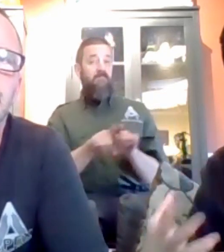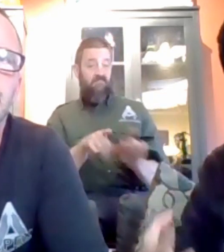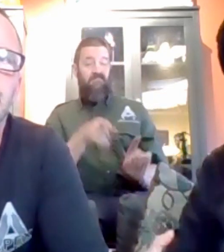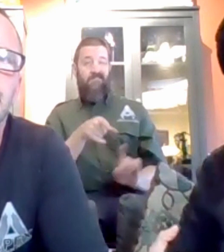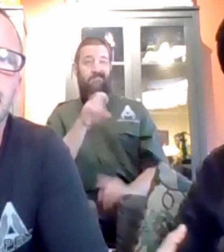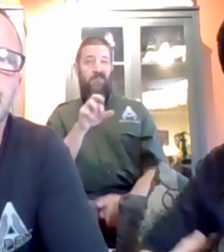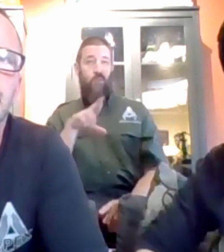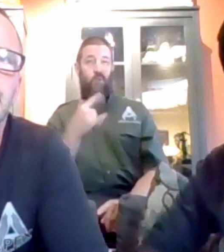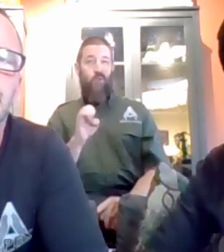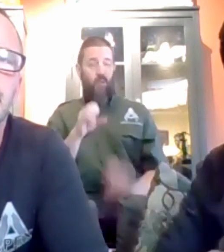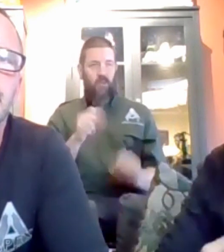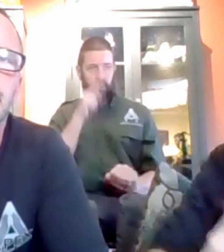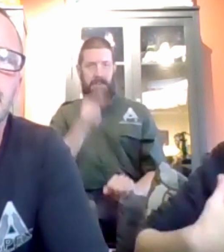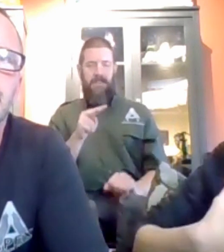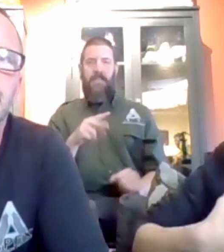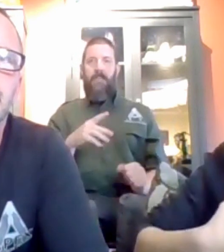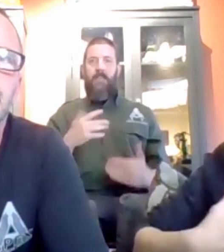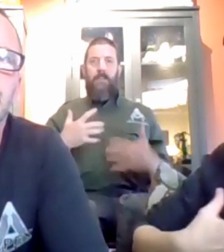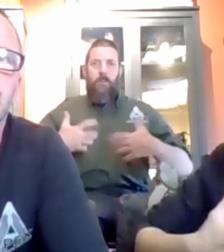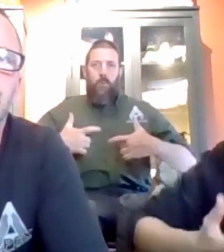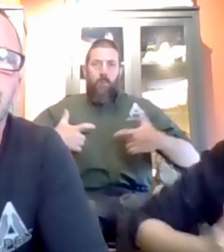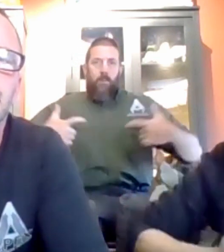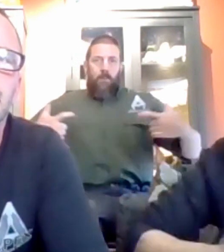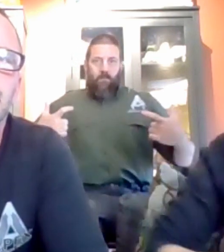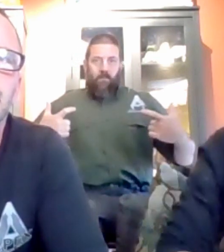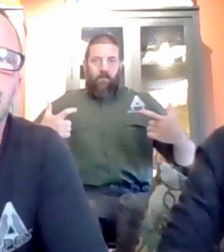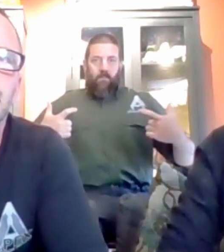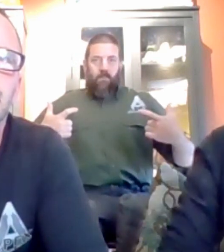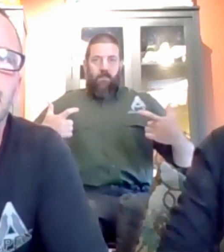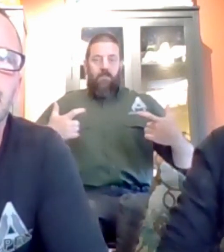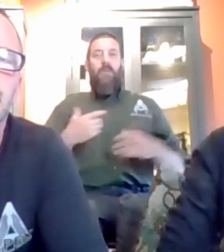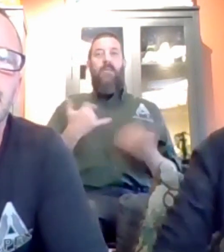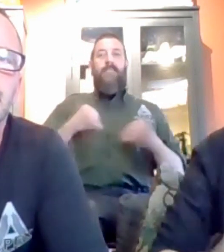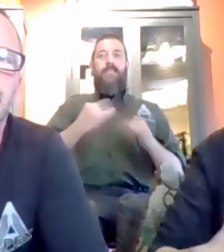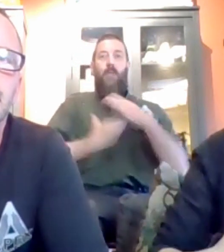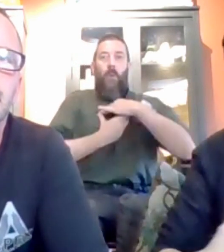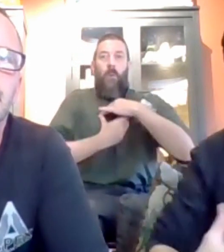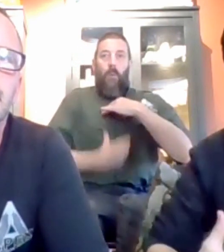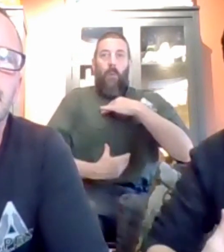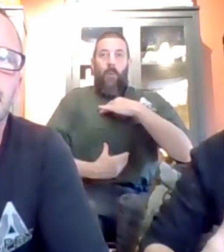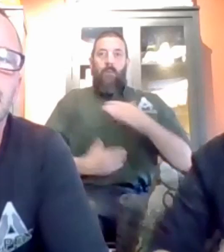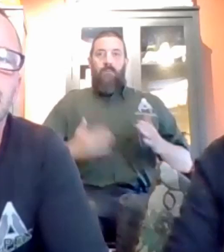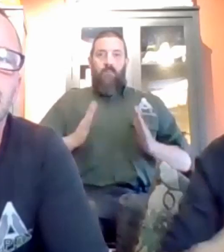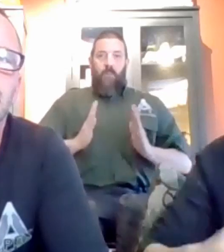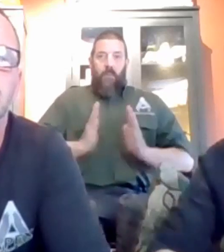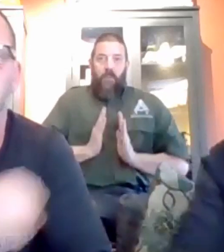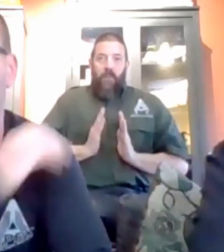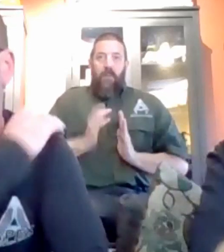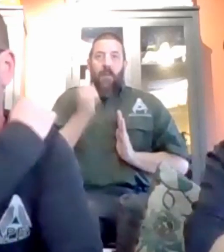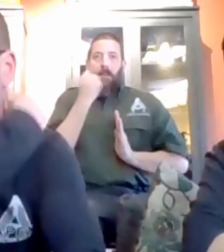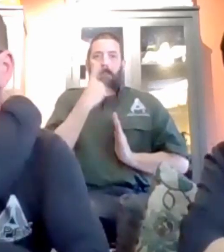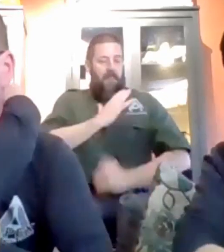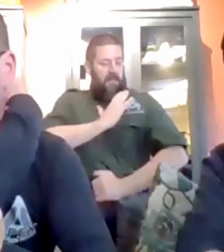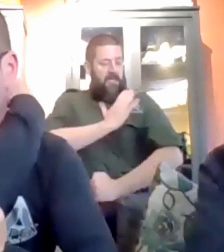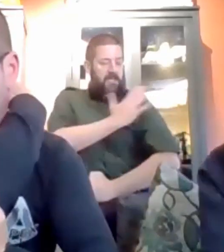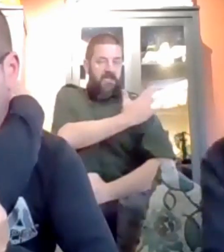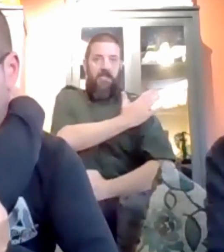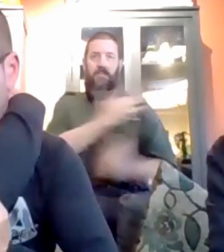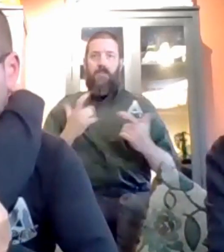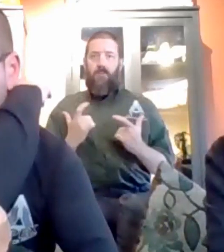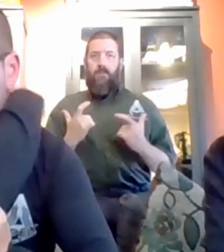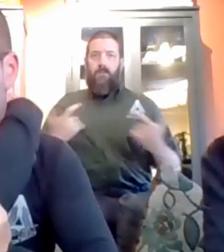is also part Malamute, which is why he's so big and beefy, and he's got a broader chest. I mean, he still has that narrow chest that wolves have, but it's a little broader,